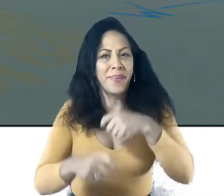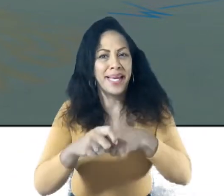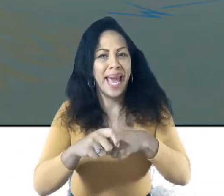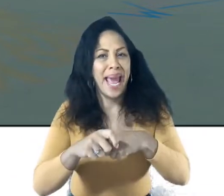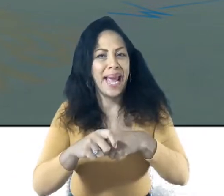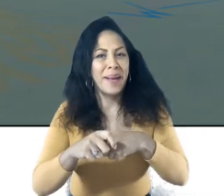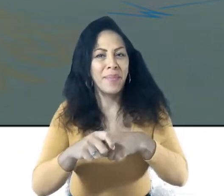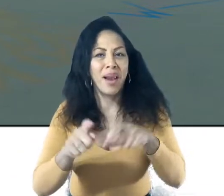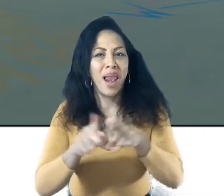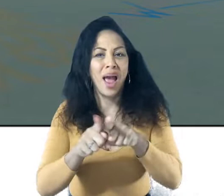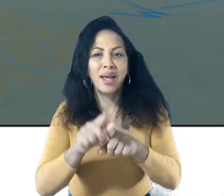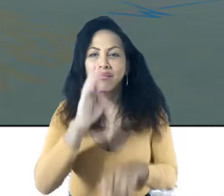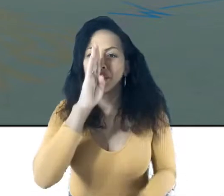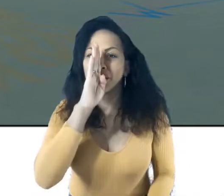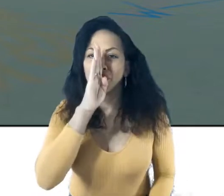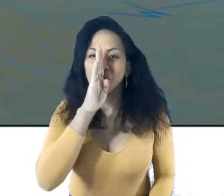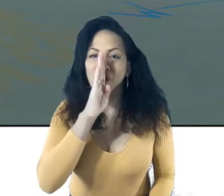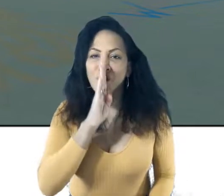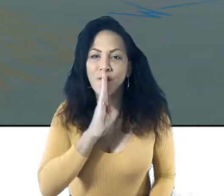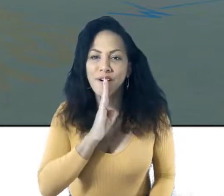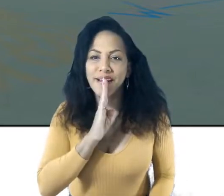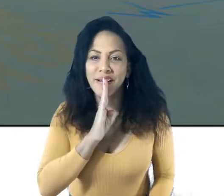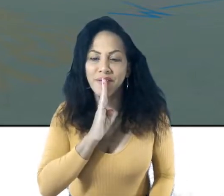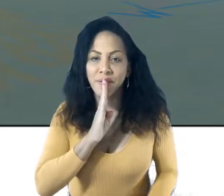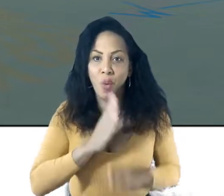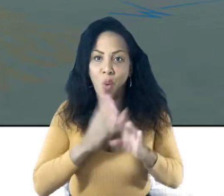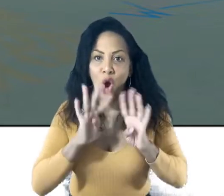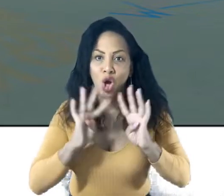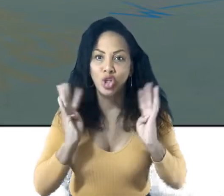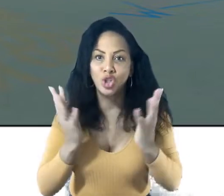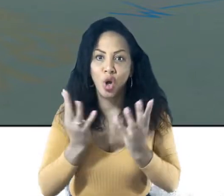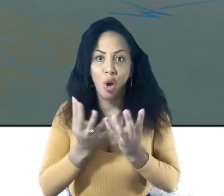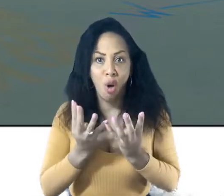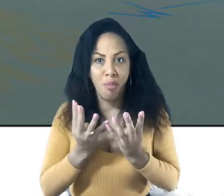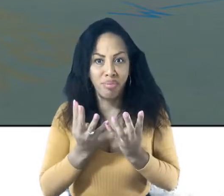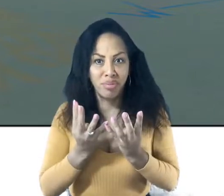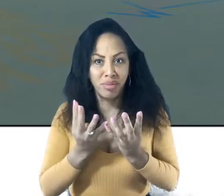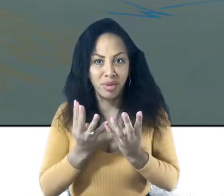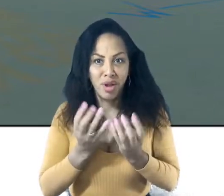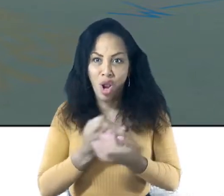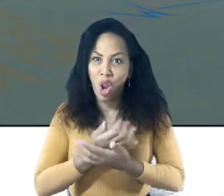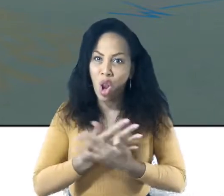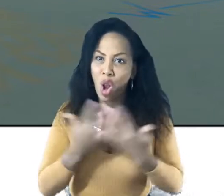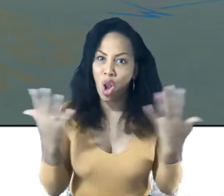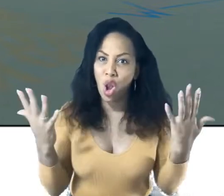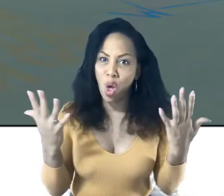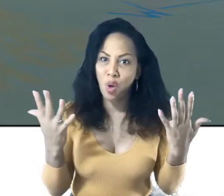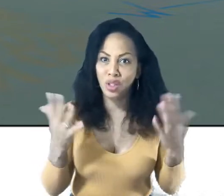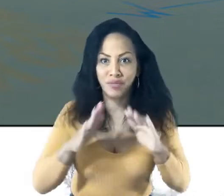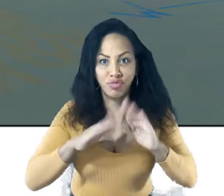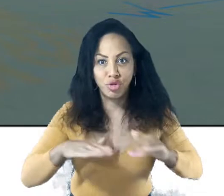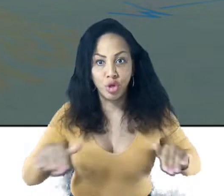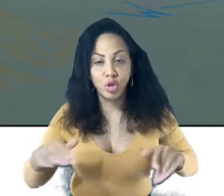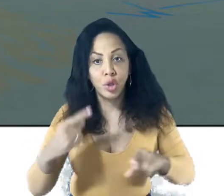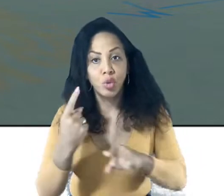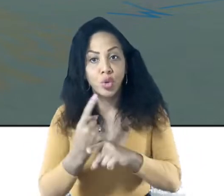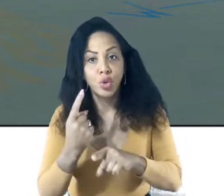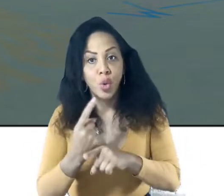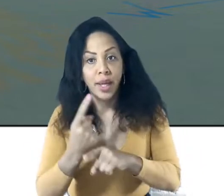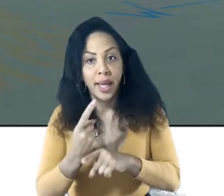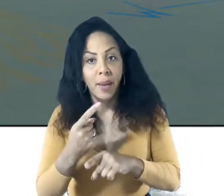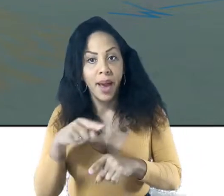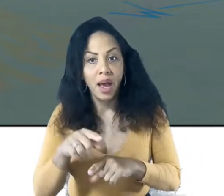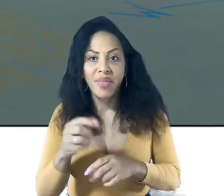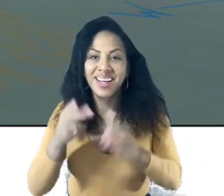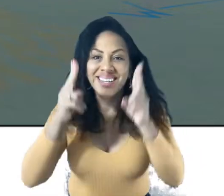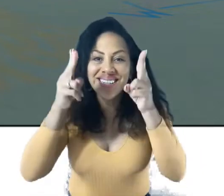pets. And it was absolutely amazing. I mean, it was great. It was really great for them because they were able to talk about that. But we basically got loads of stories